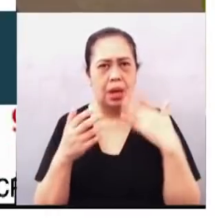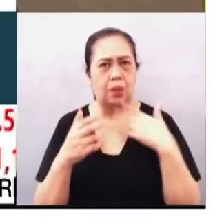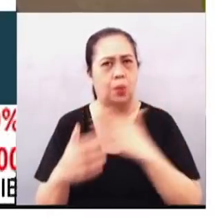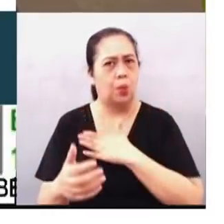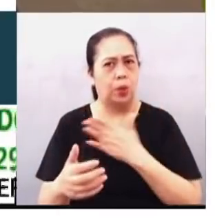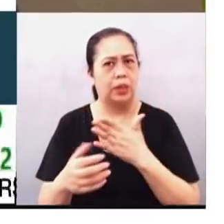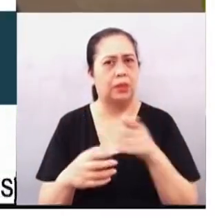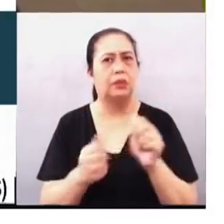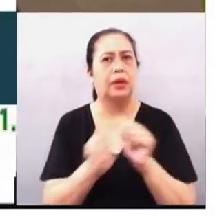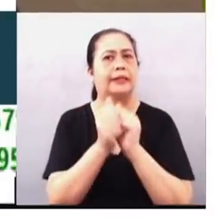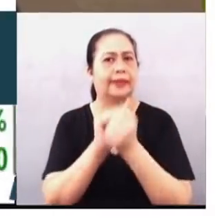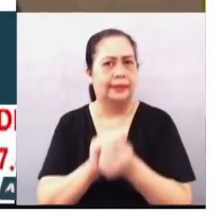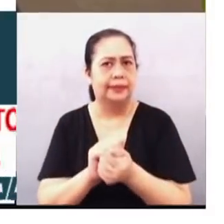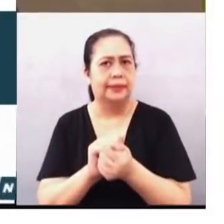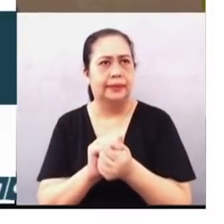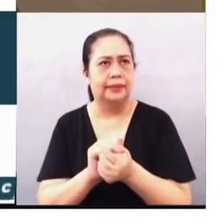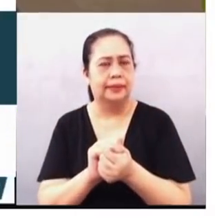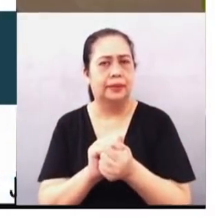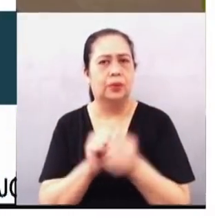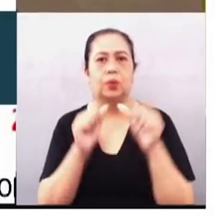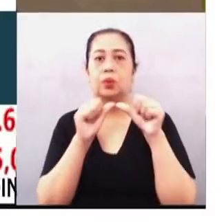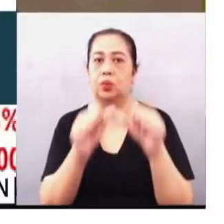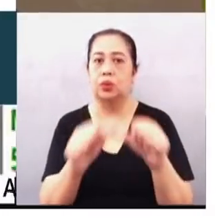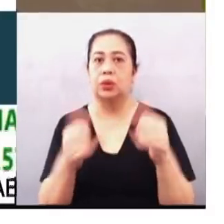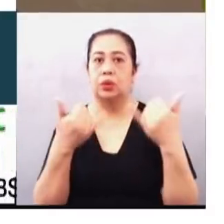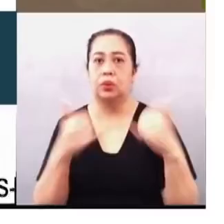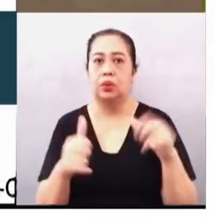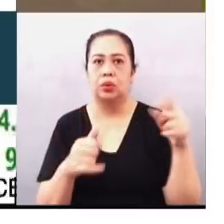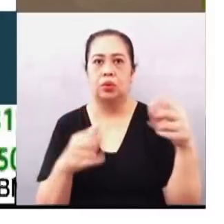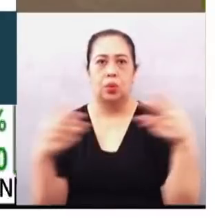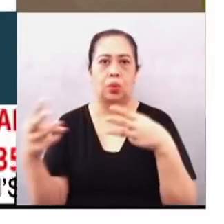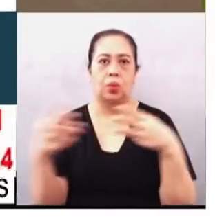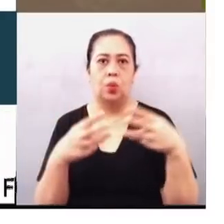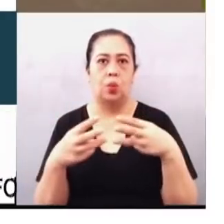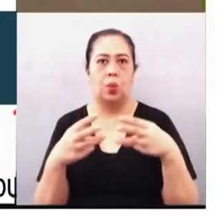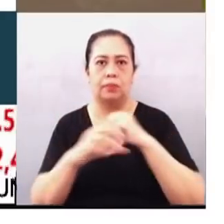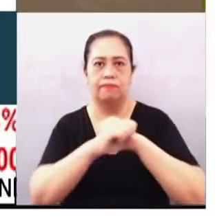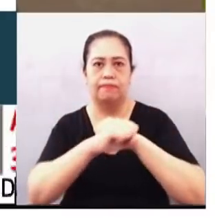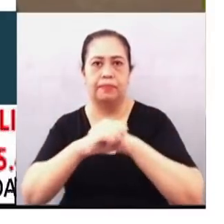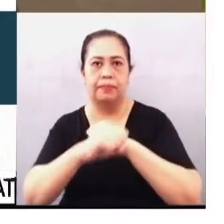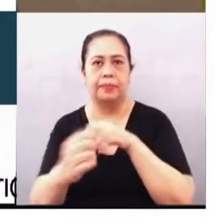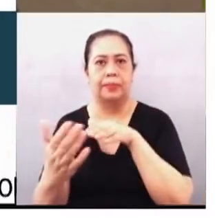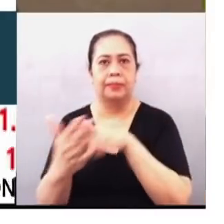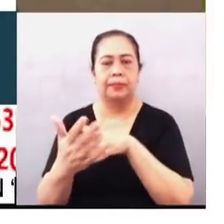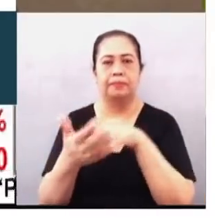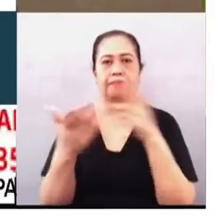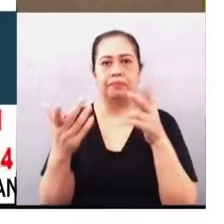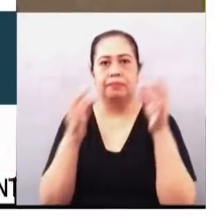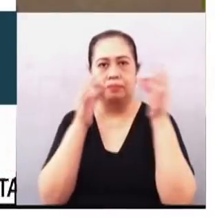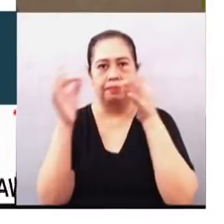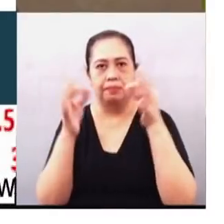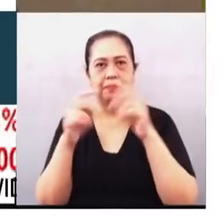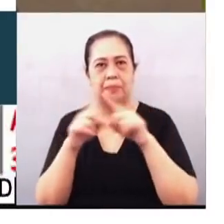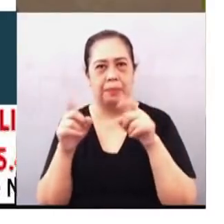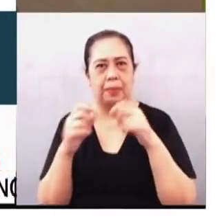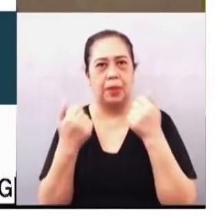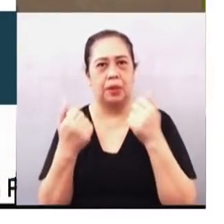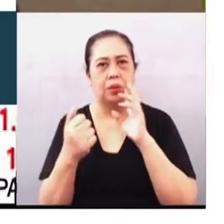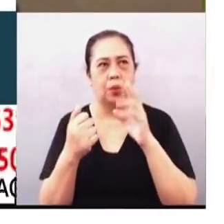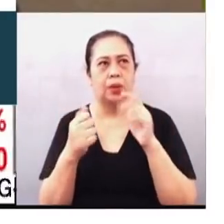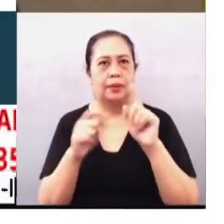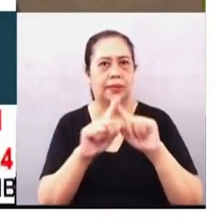adjust. Ipagpatuloy ko pa rin yung gira natin, kampanya natin laban sa droga, but still with modifications.